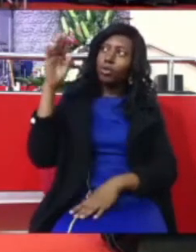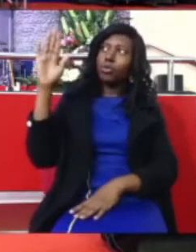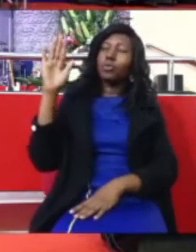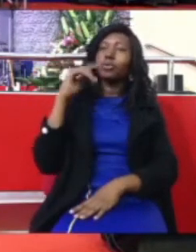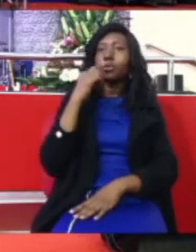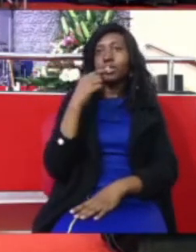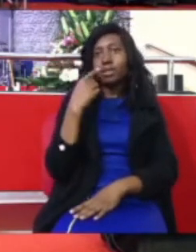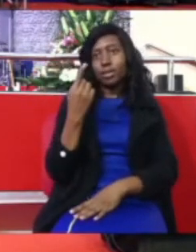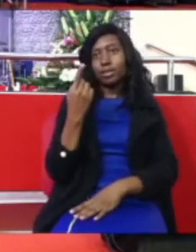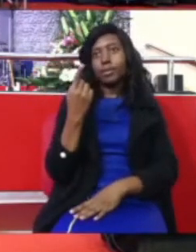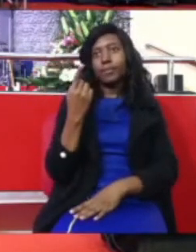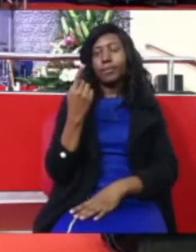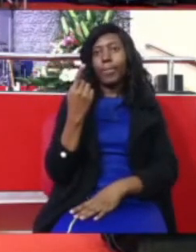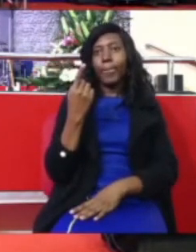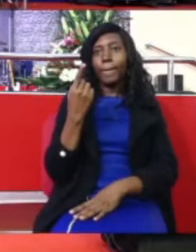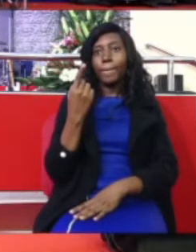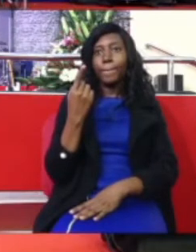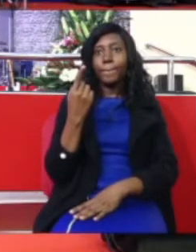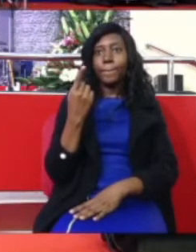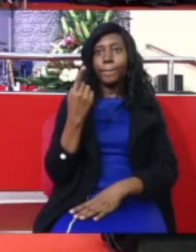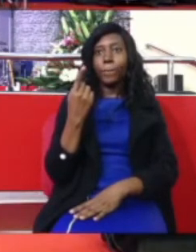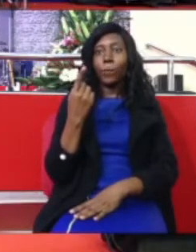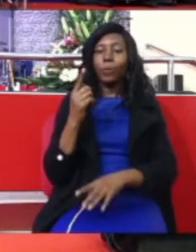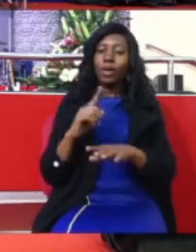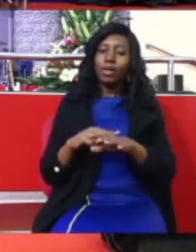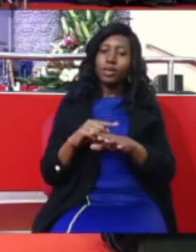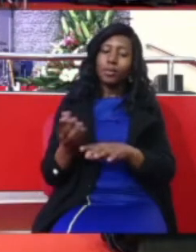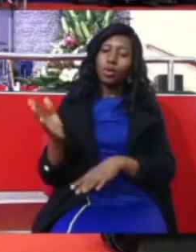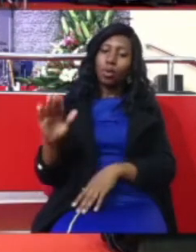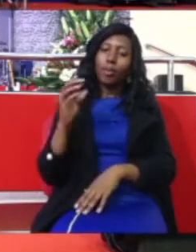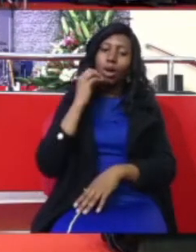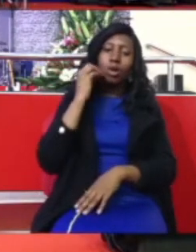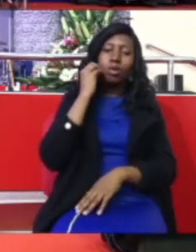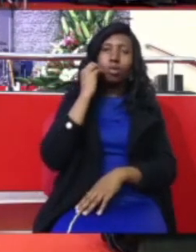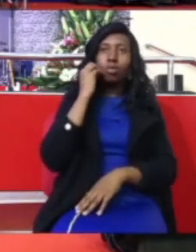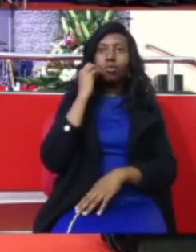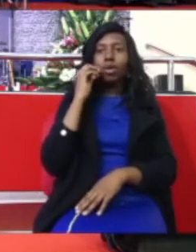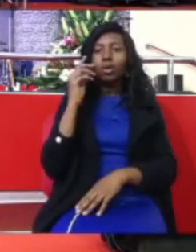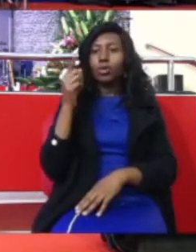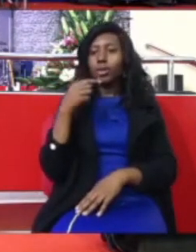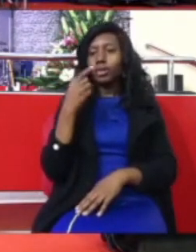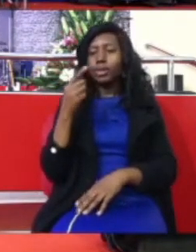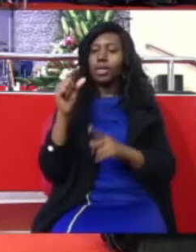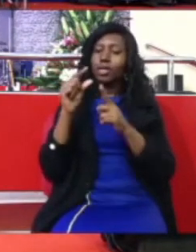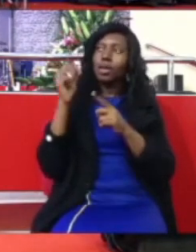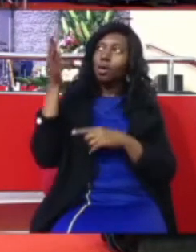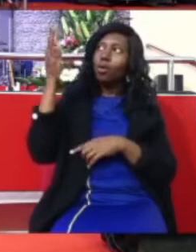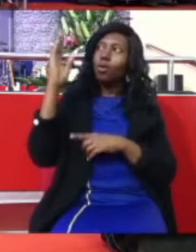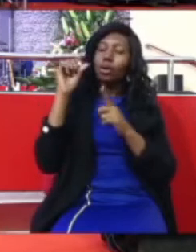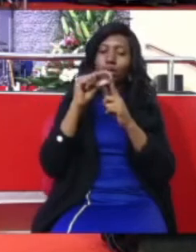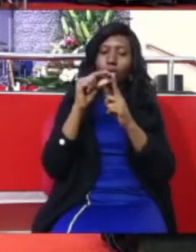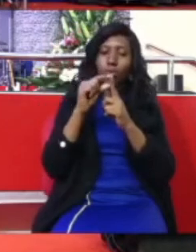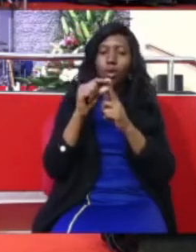on Wednesday and heard them preach and gone back na ukaichambua until you knew that this word is able to